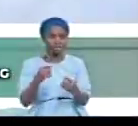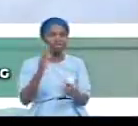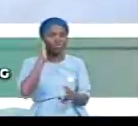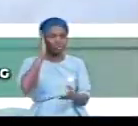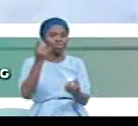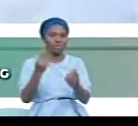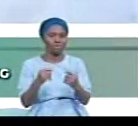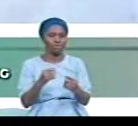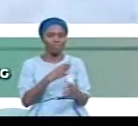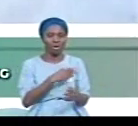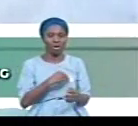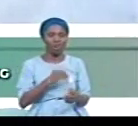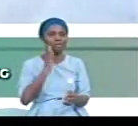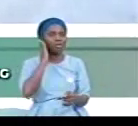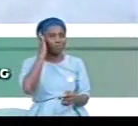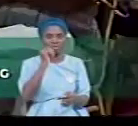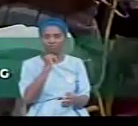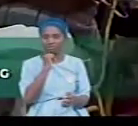not tarry.